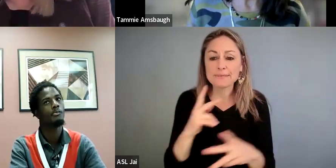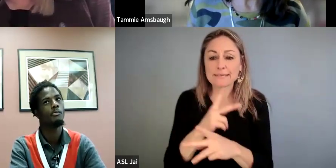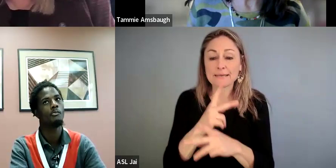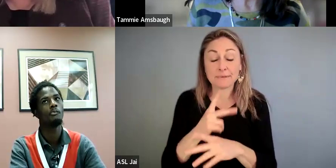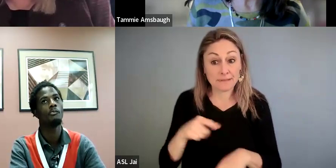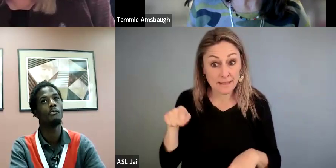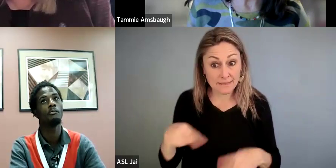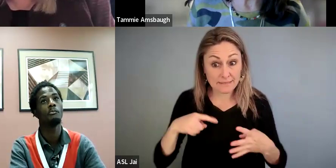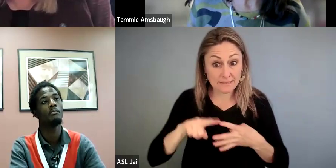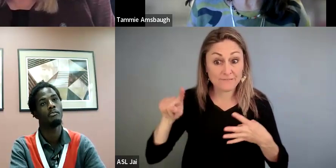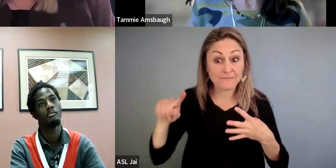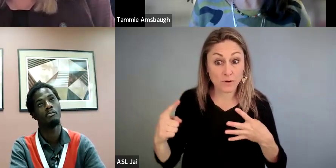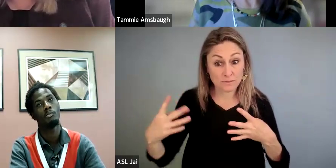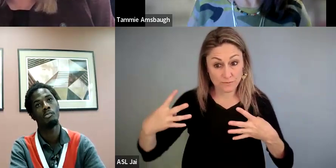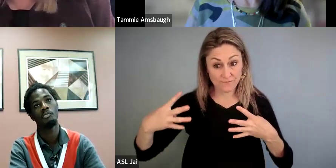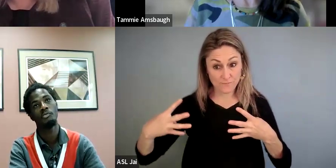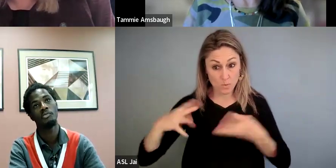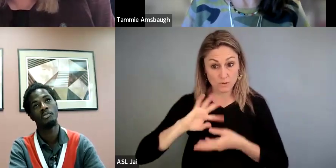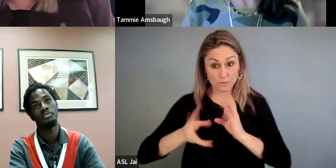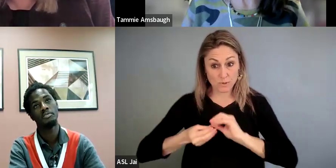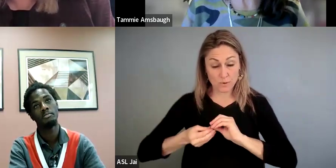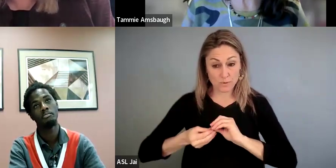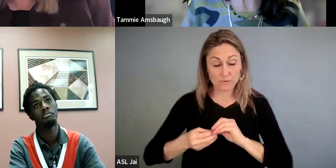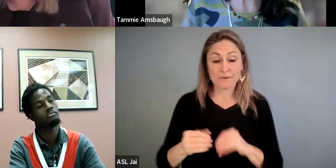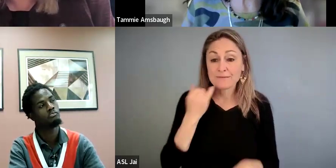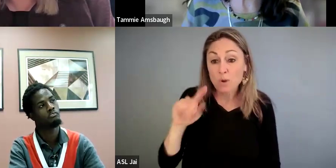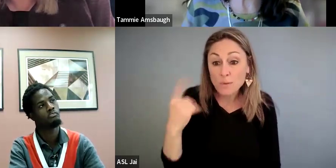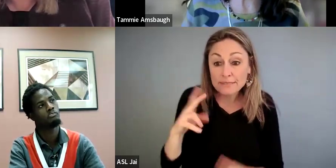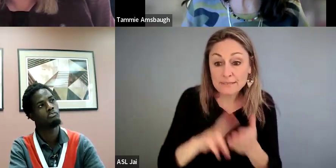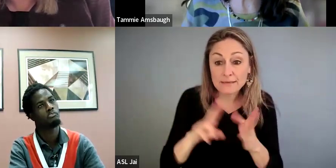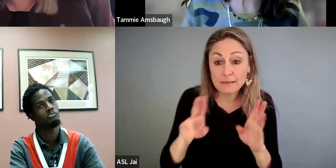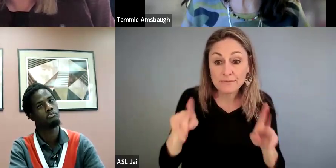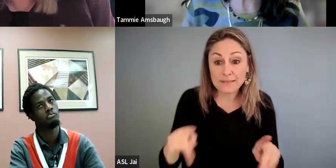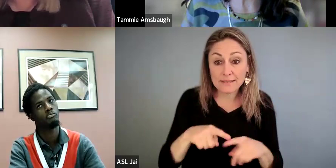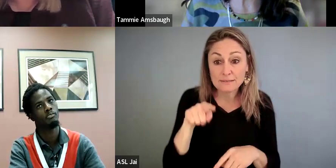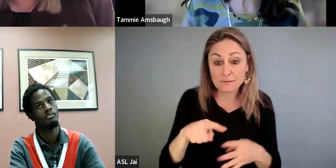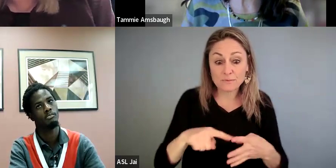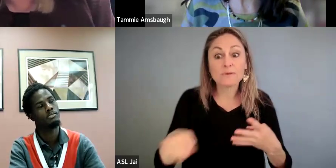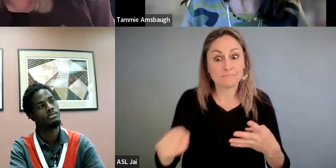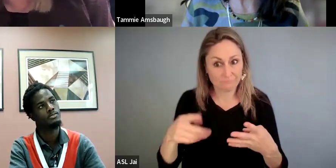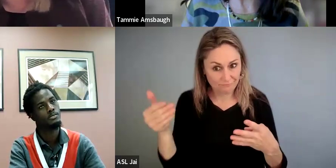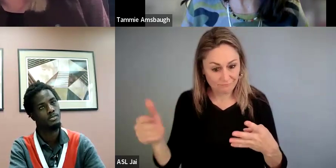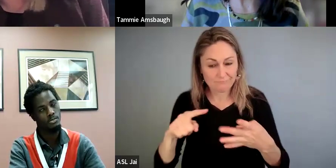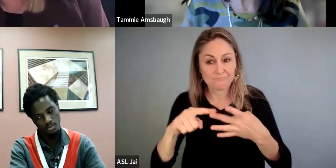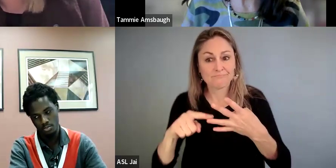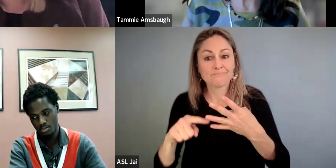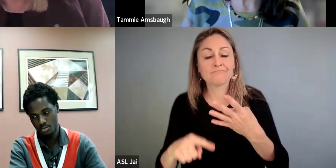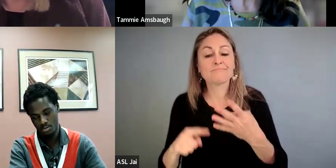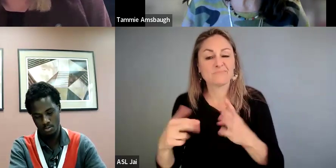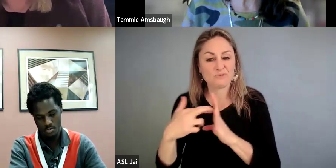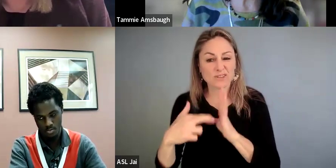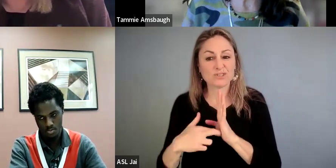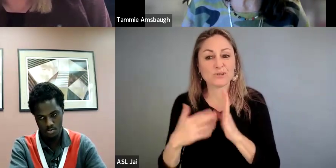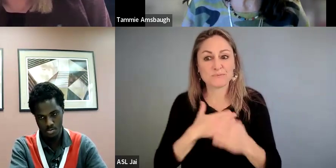of 4 webinars. So if you're only signed up for this one, go ahead and get signed up for the other 3, and I'll put that